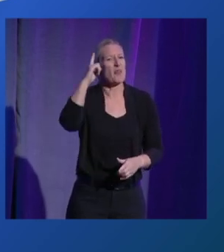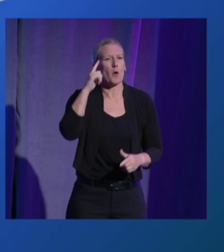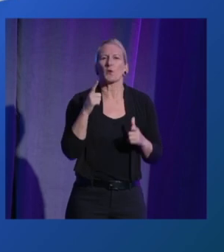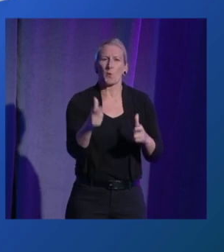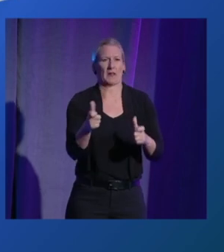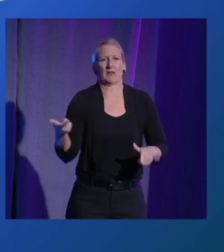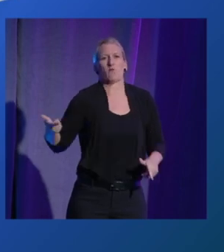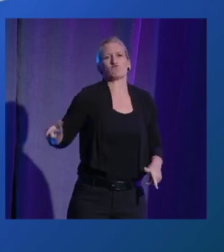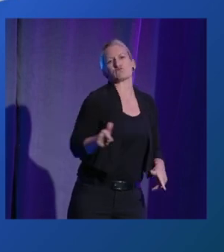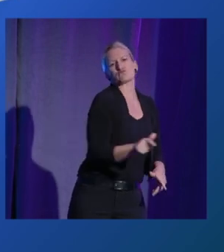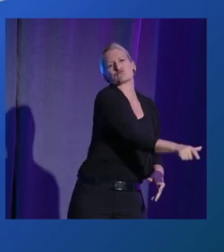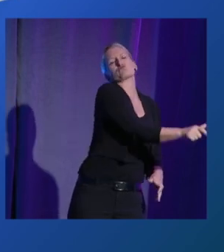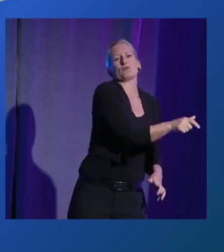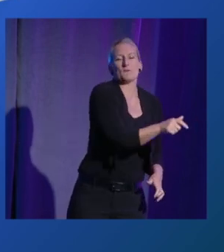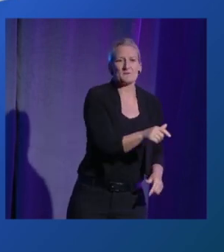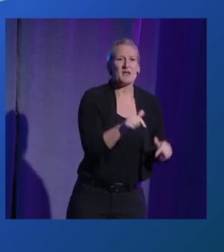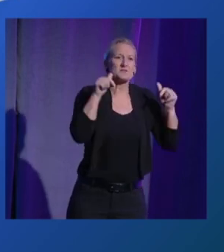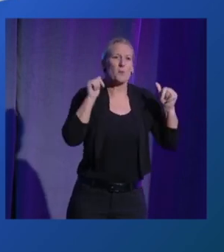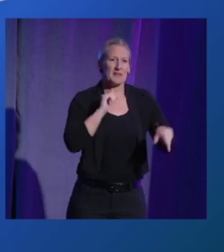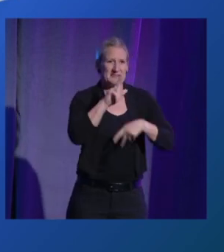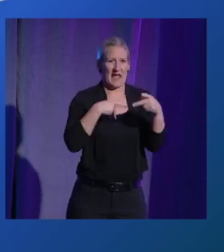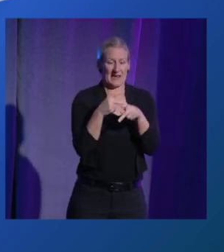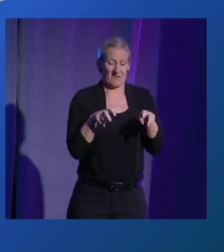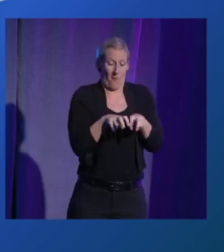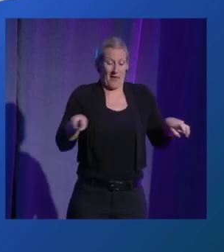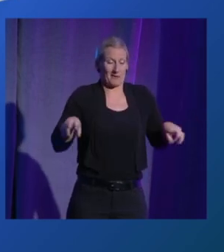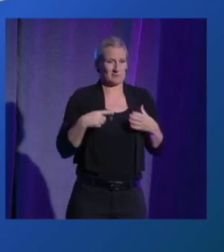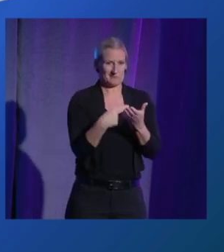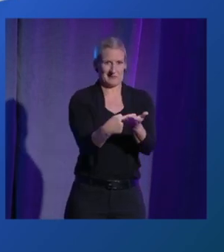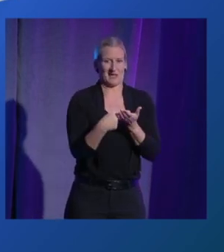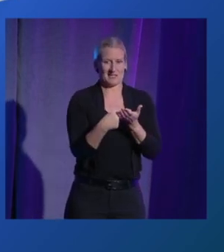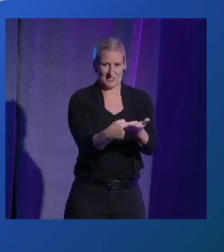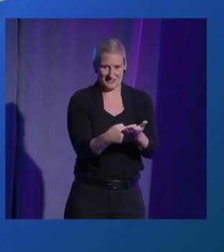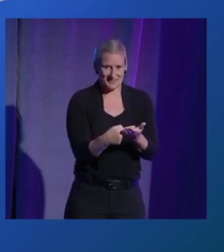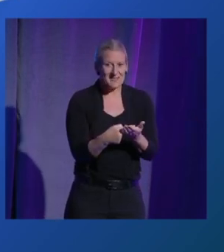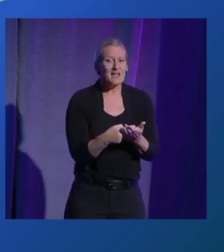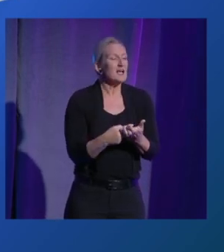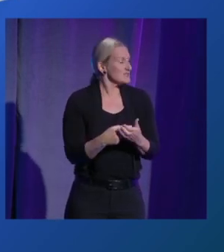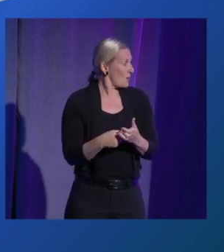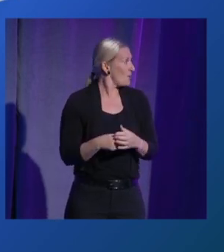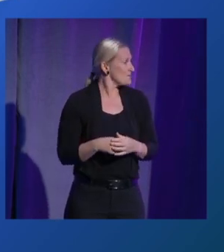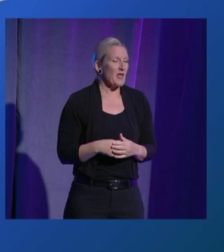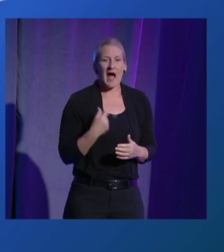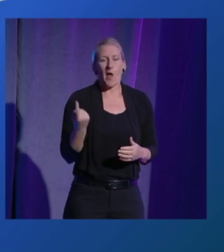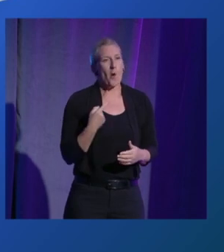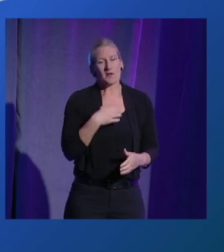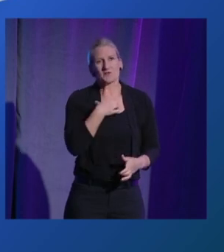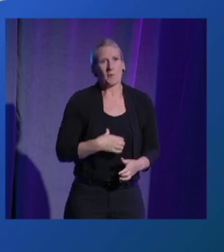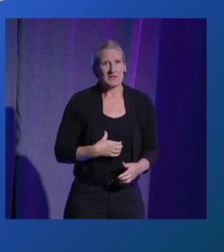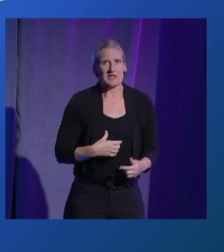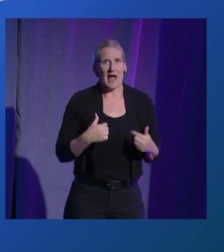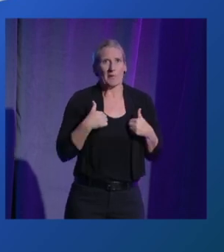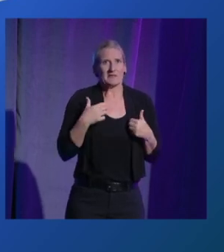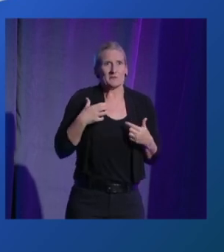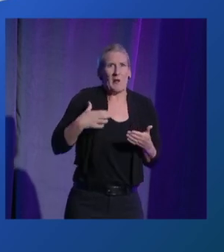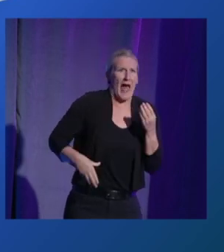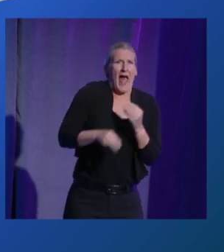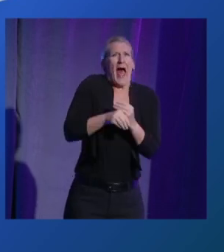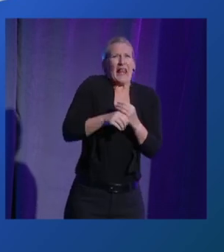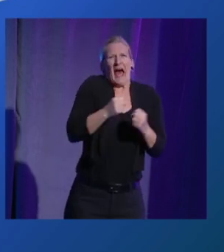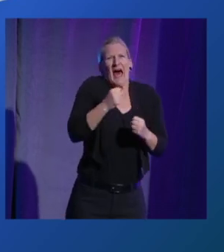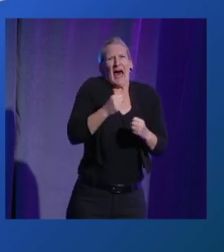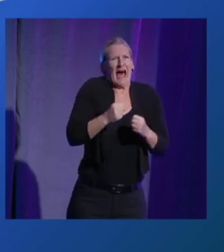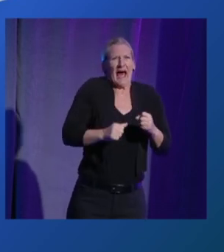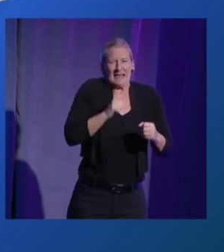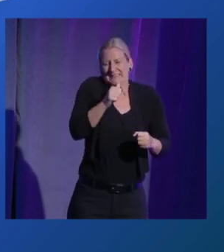always think that in this type of panel discussion there's something that at least when I'm on that side of it I always wish I would have gotten a chance to say and didn't is there what